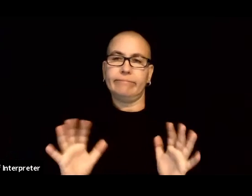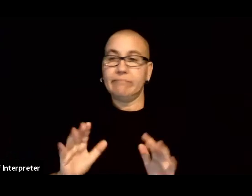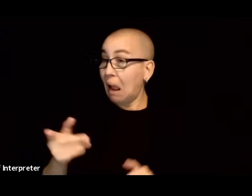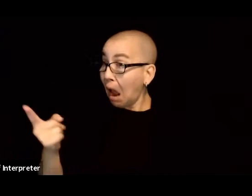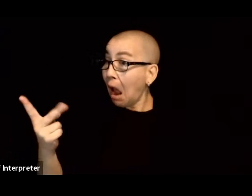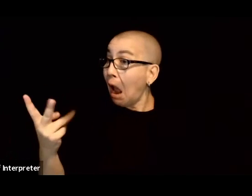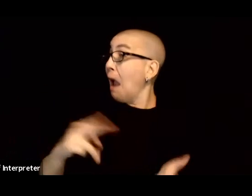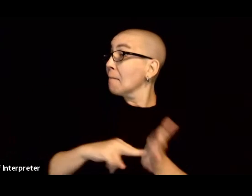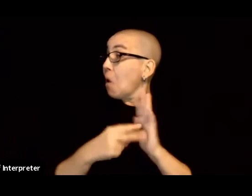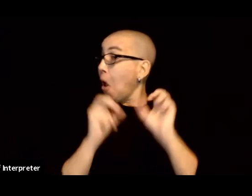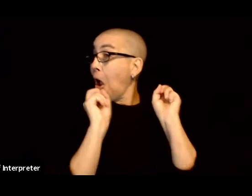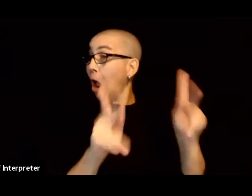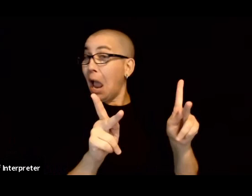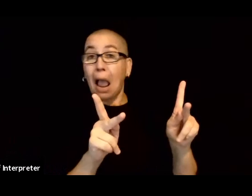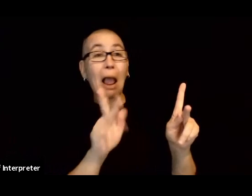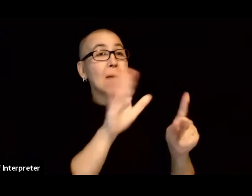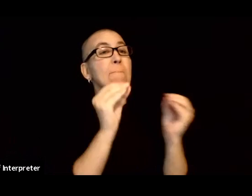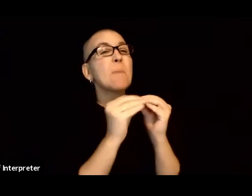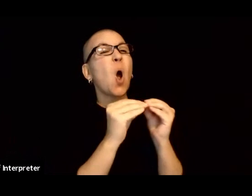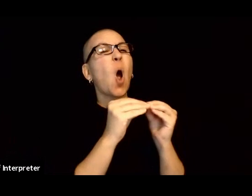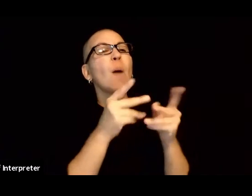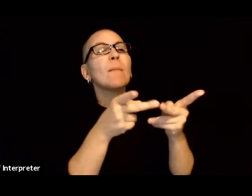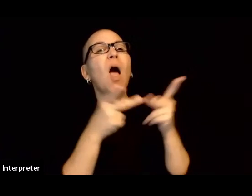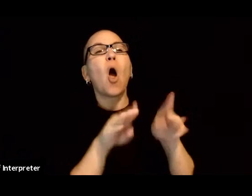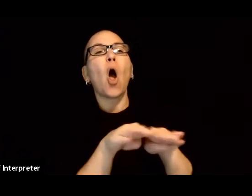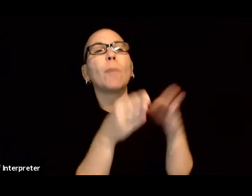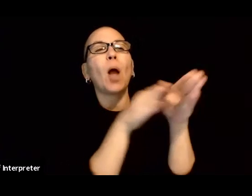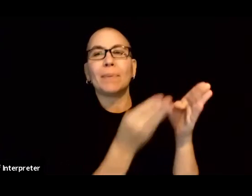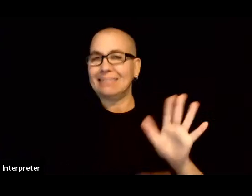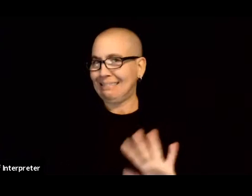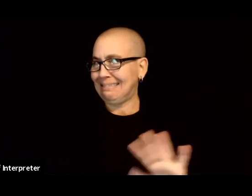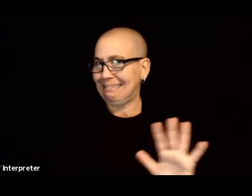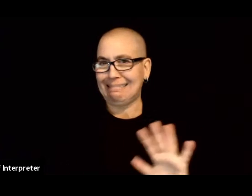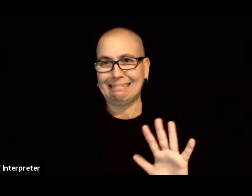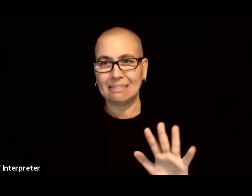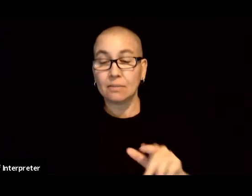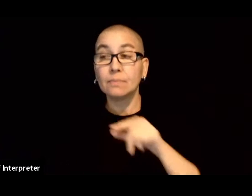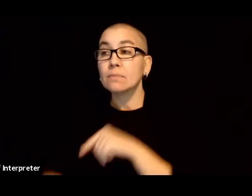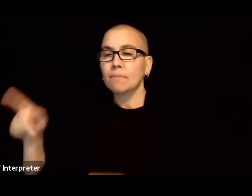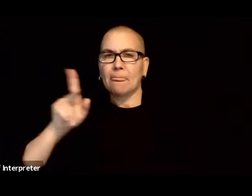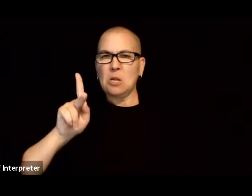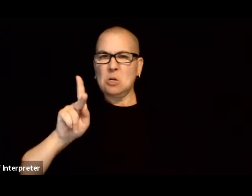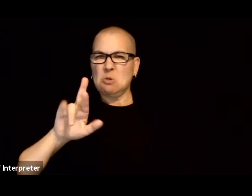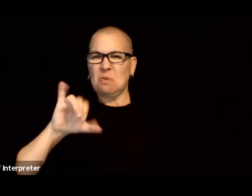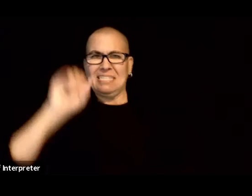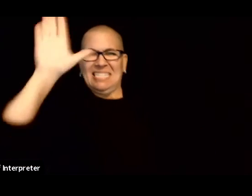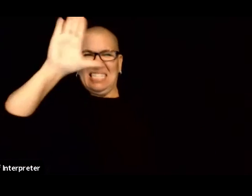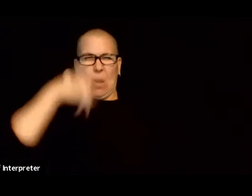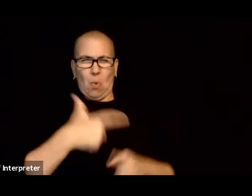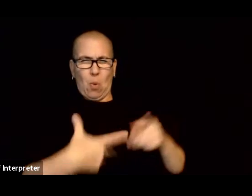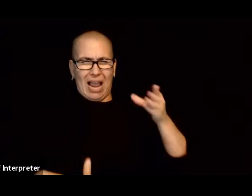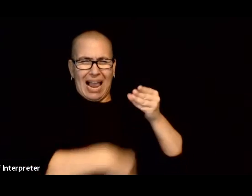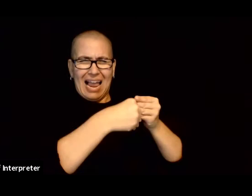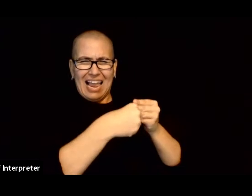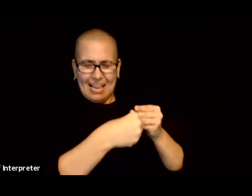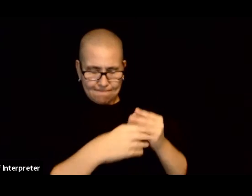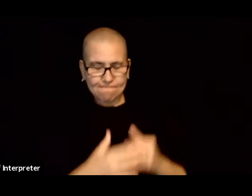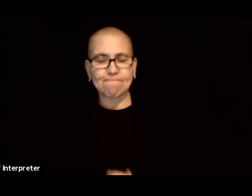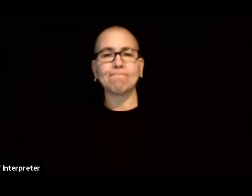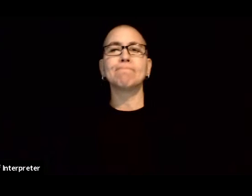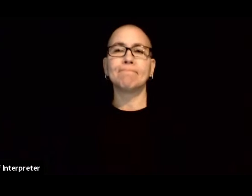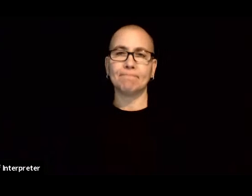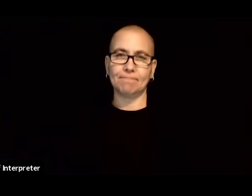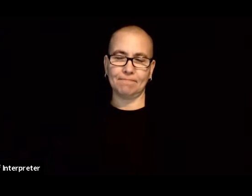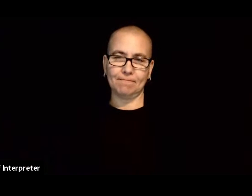Yeah, I'll add to that and just say that I think, our concern is that not